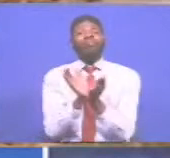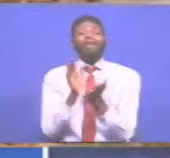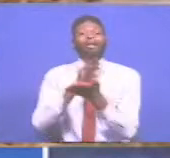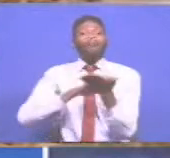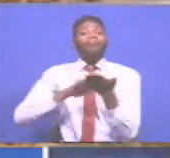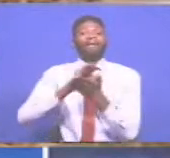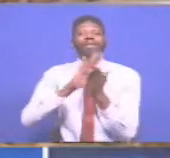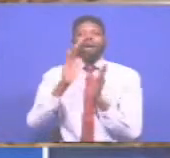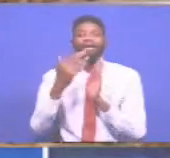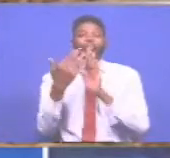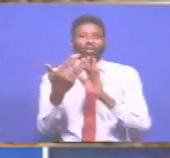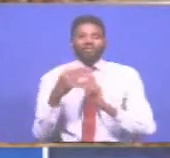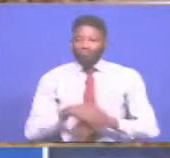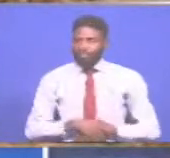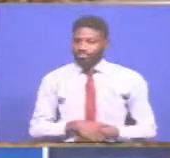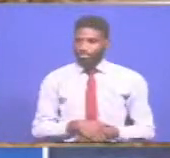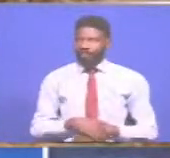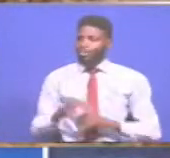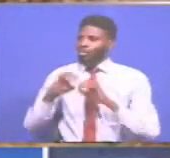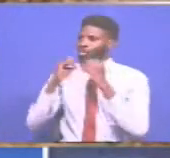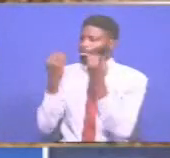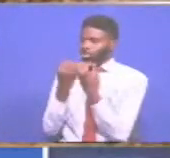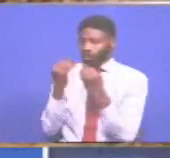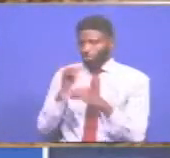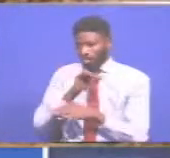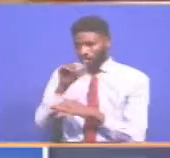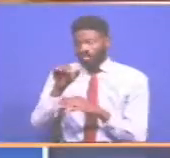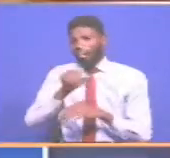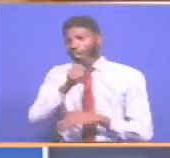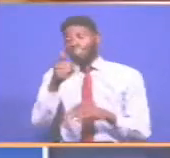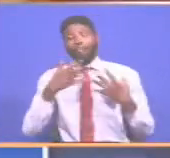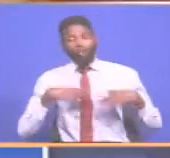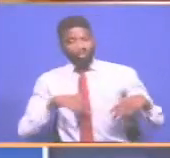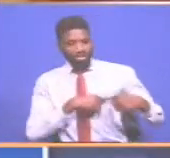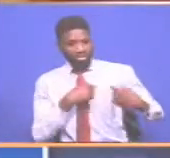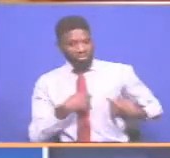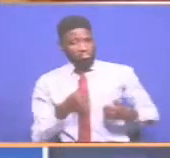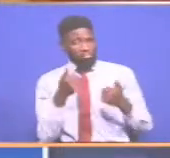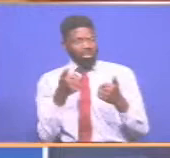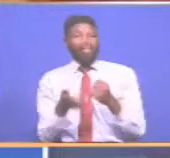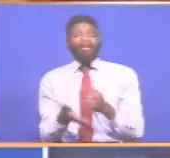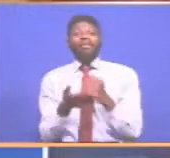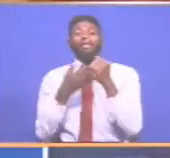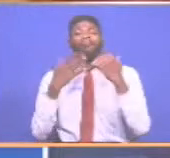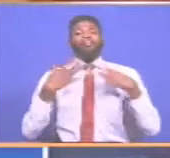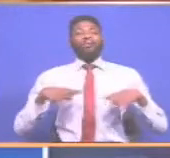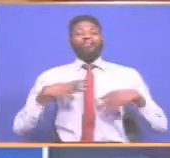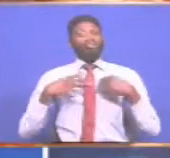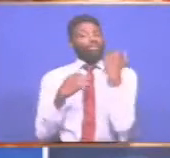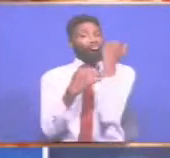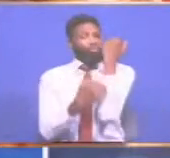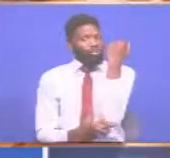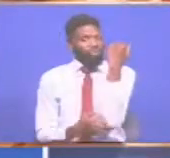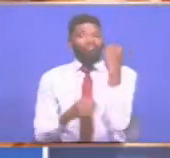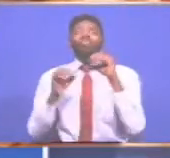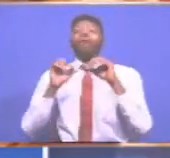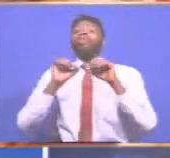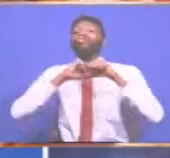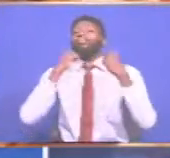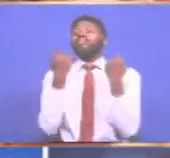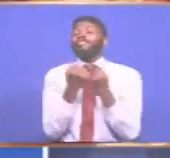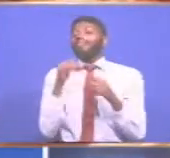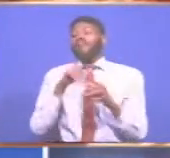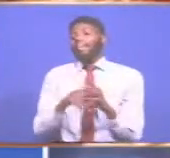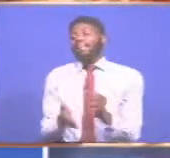The organization called on well-wishers to come to the rescue of the vulnerable in society so as to cushion them during these difficult